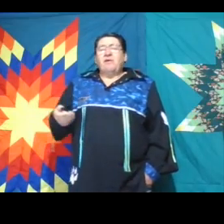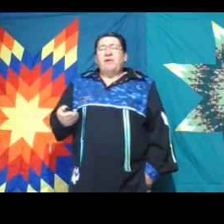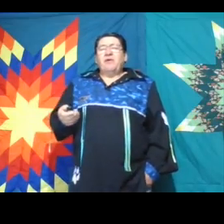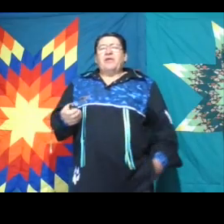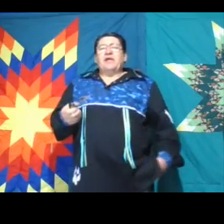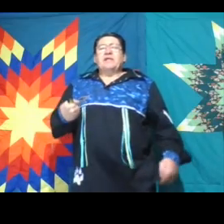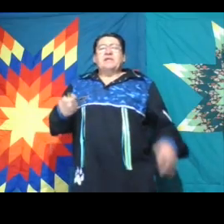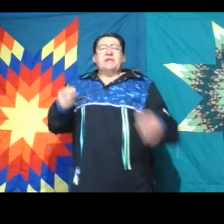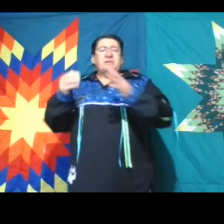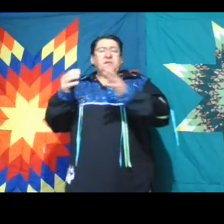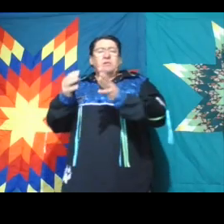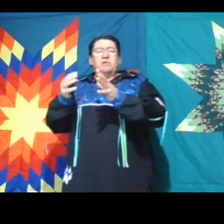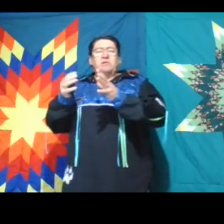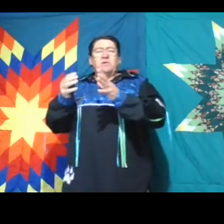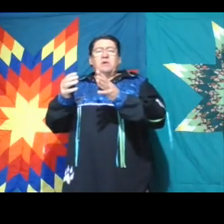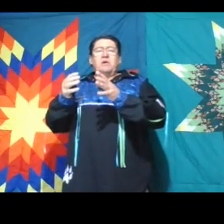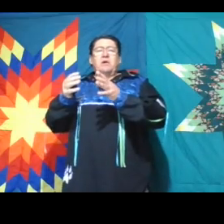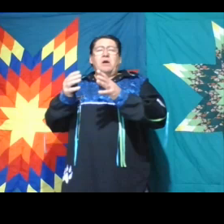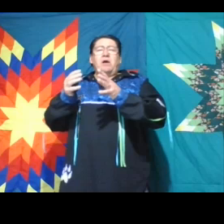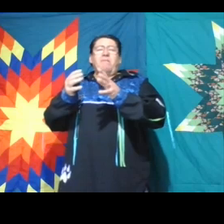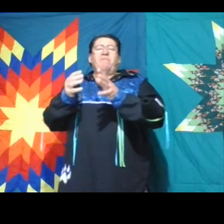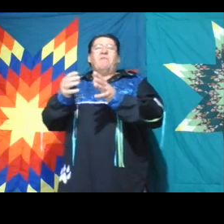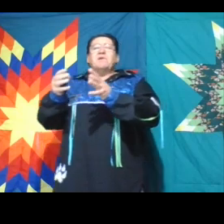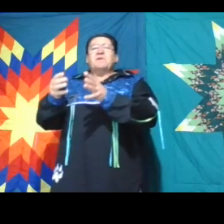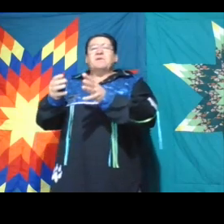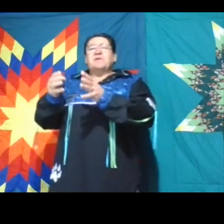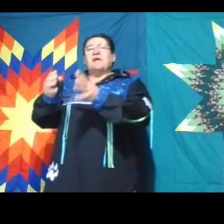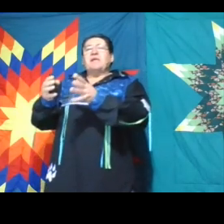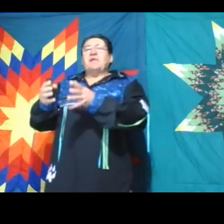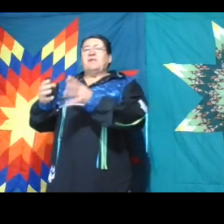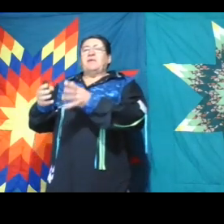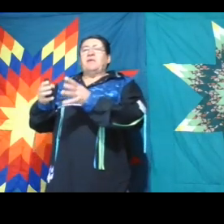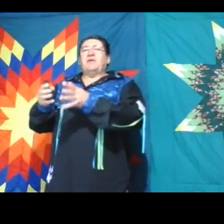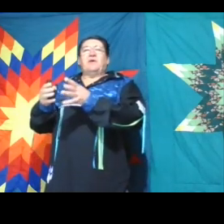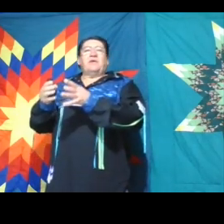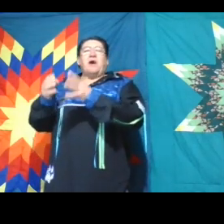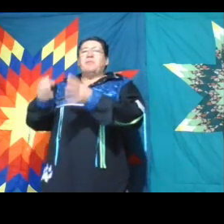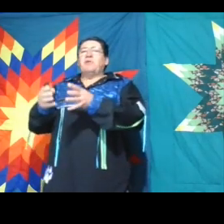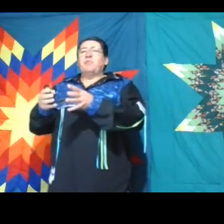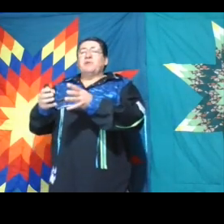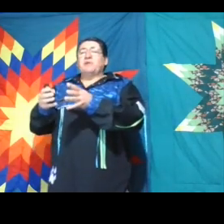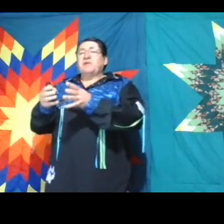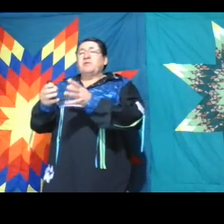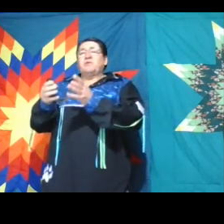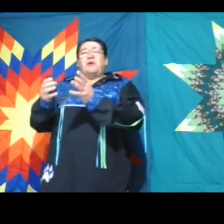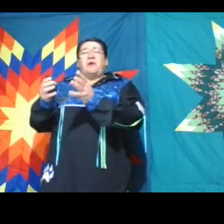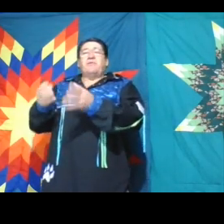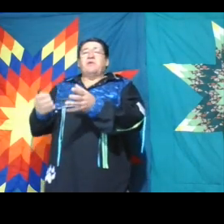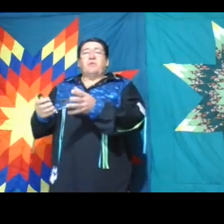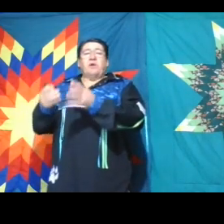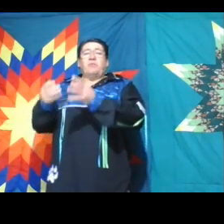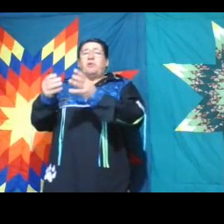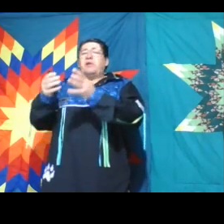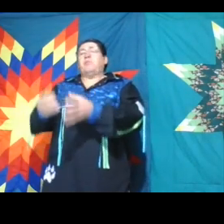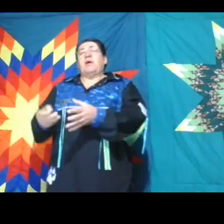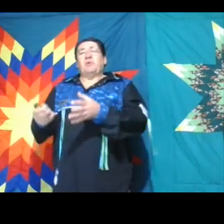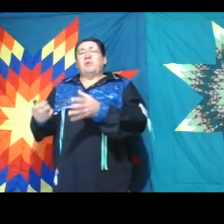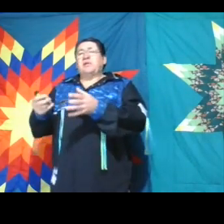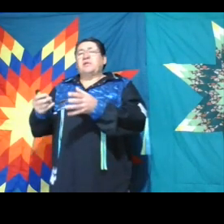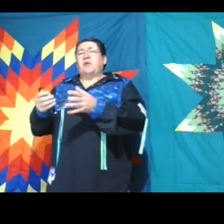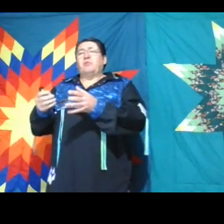there. They just get so forced or stuck into the top 3 positions, which are heavy equipment